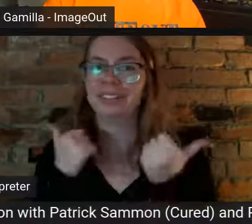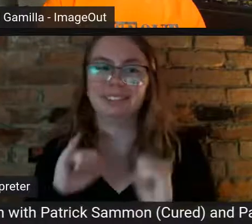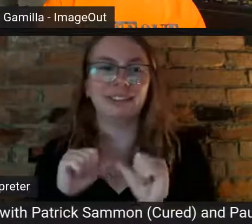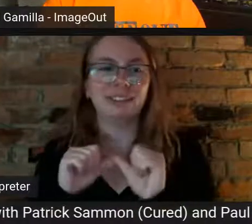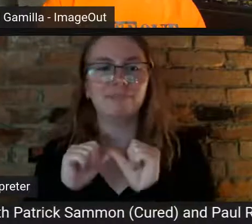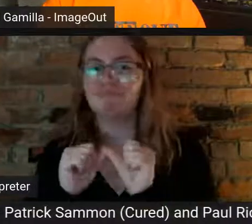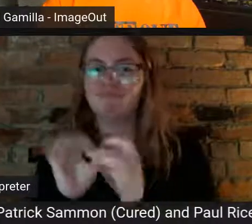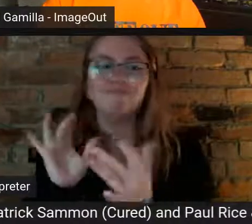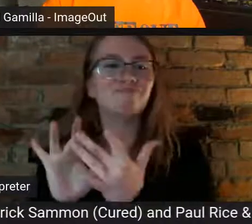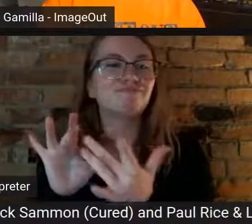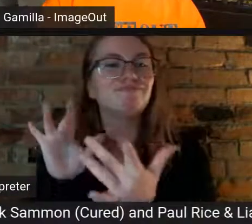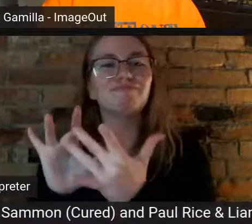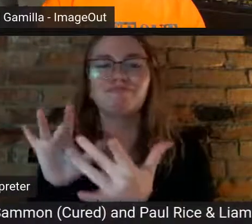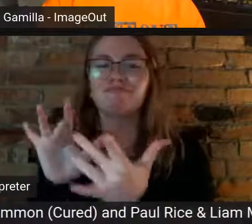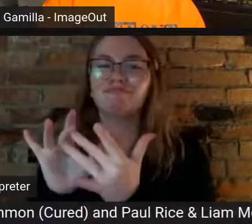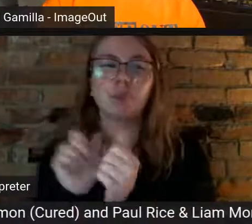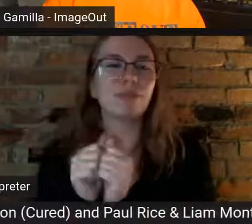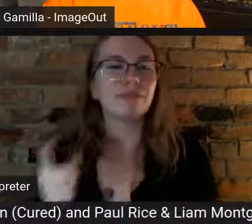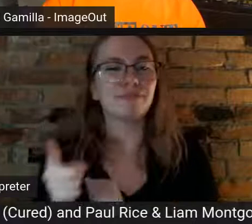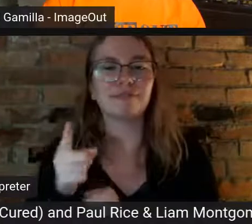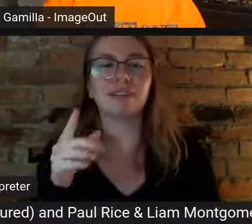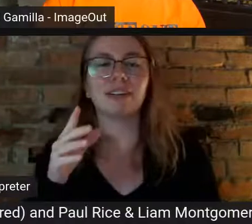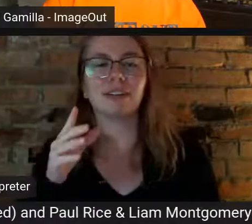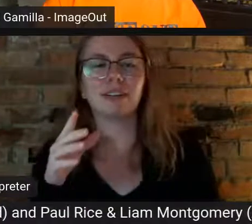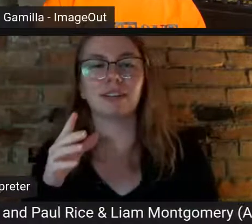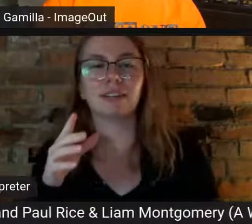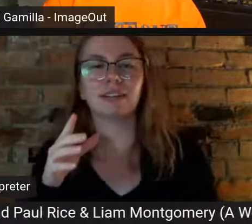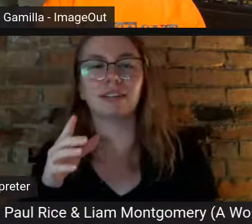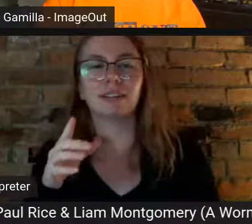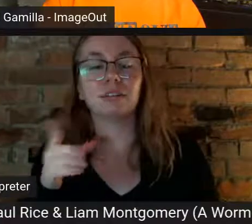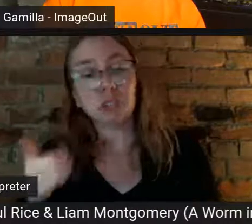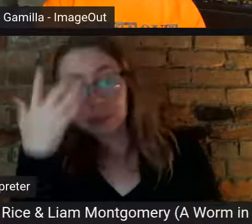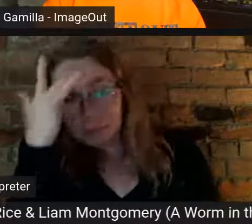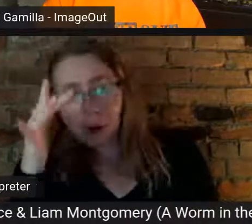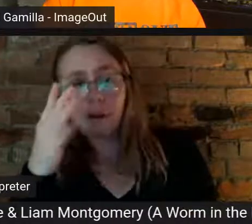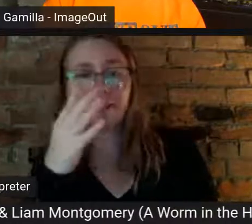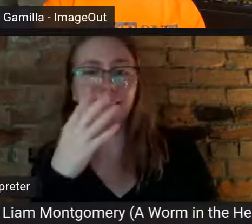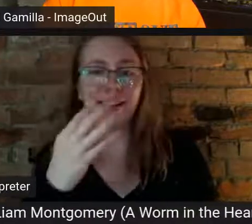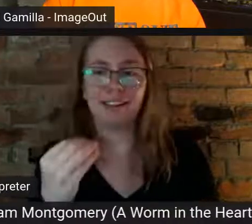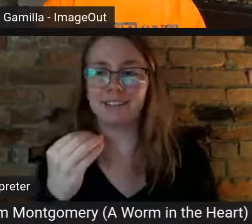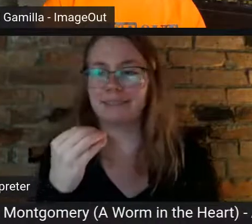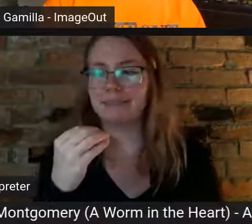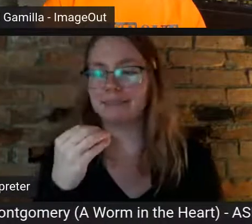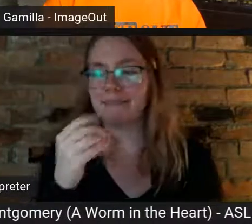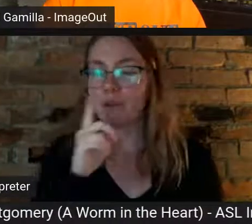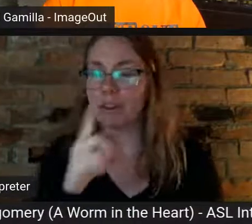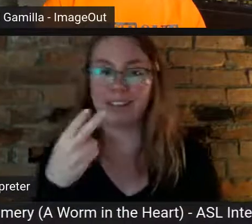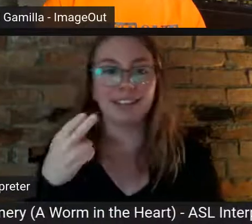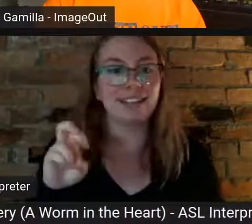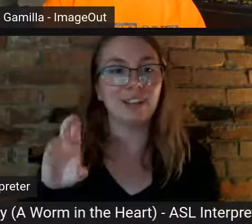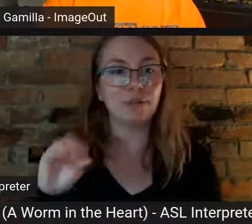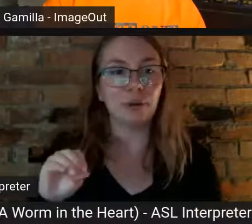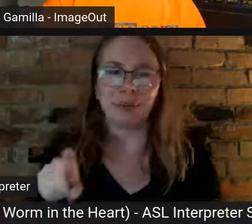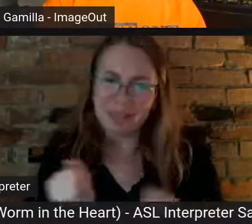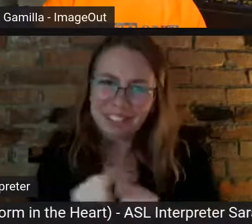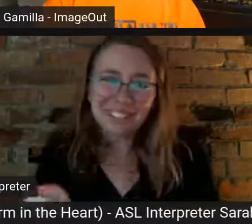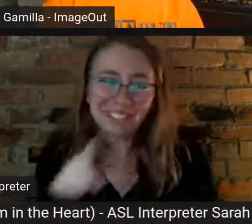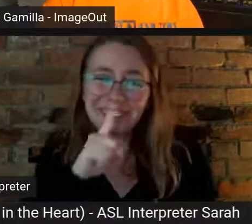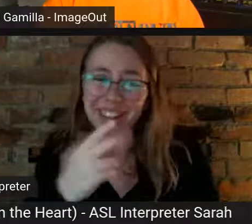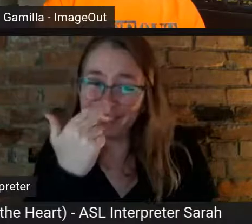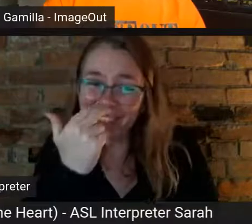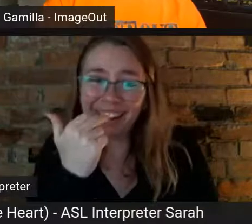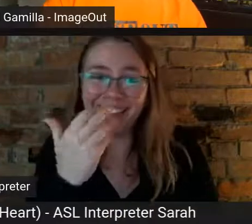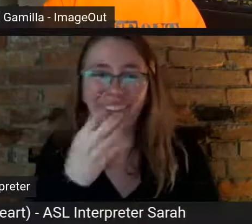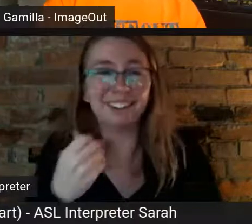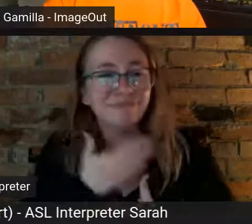contact with, not just because she's smart and a real hero because she's really funny as well. And she's just